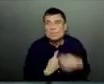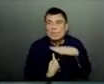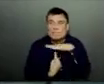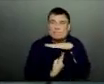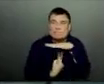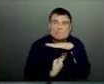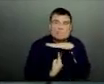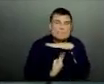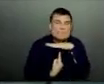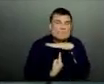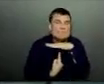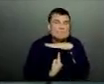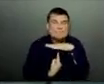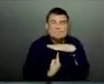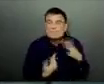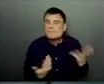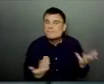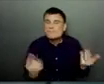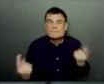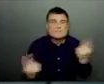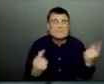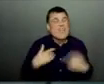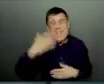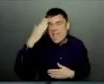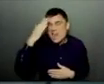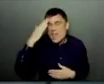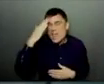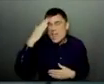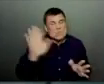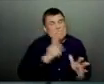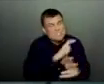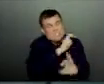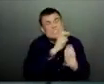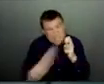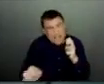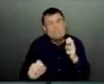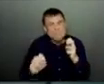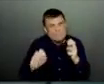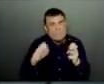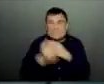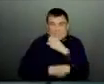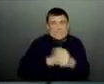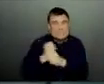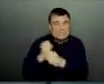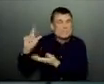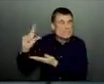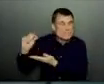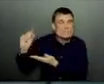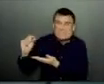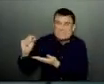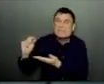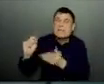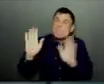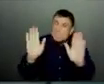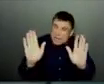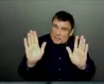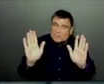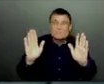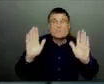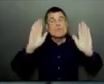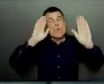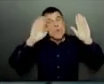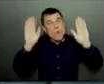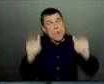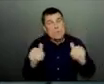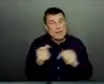My hope is that by this time next year, we can look back at the sacrifices we made, big and small,